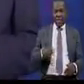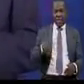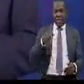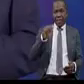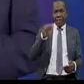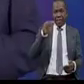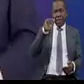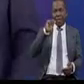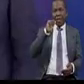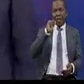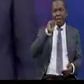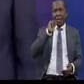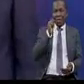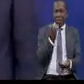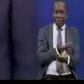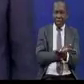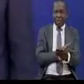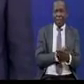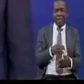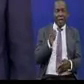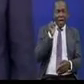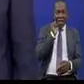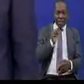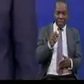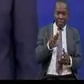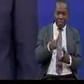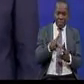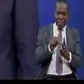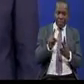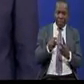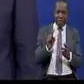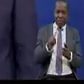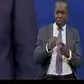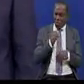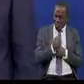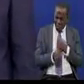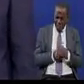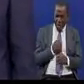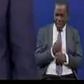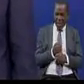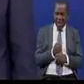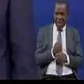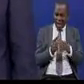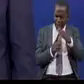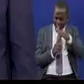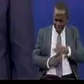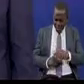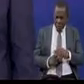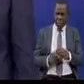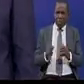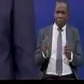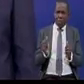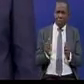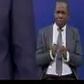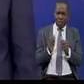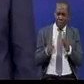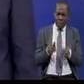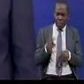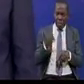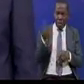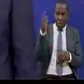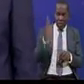the people of God than to enjoy the pleasures of sin for